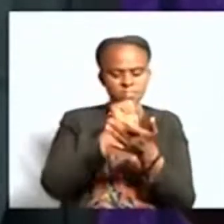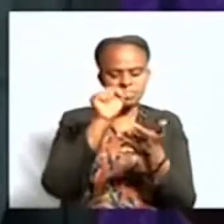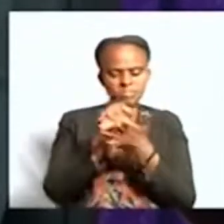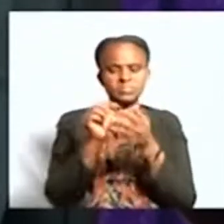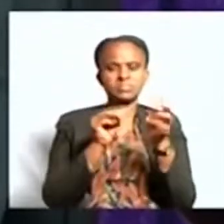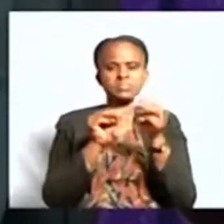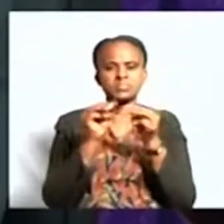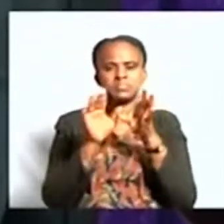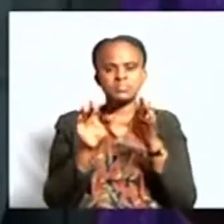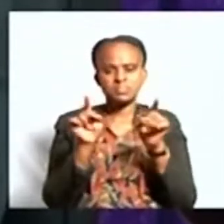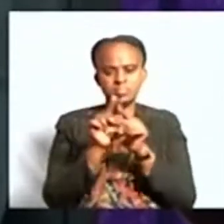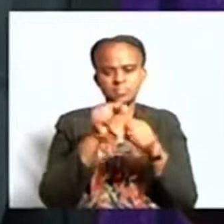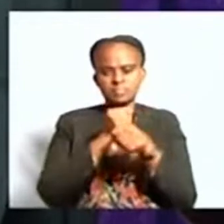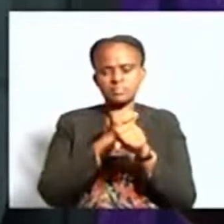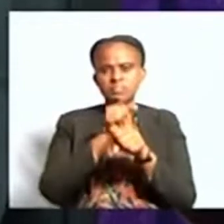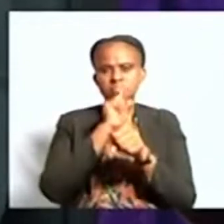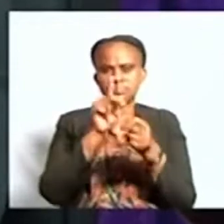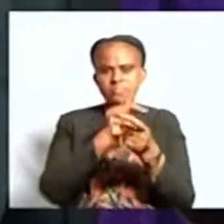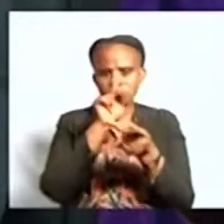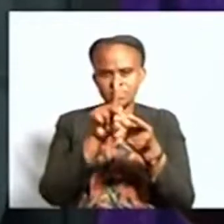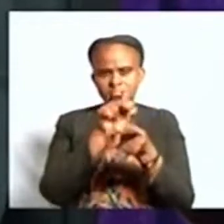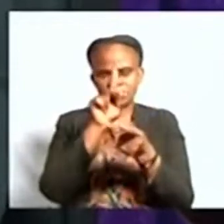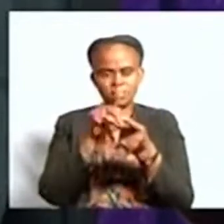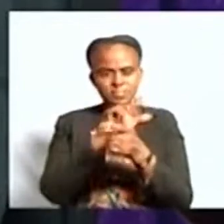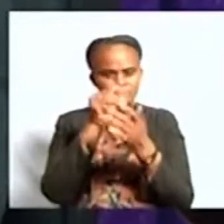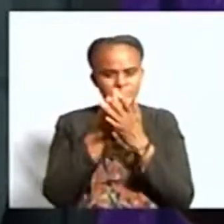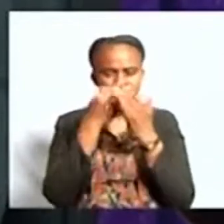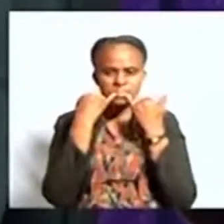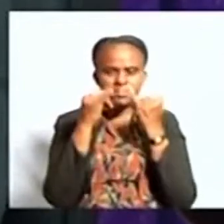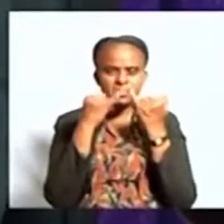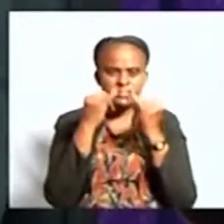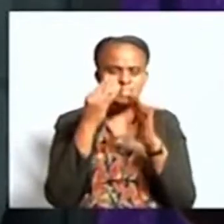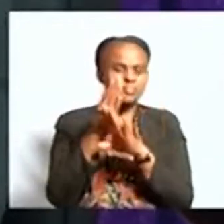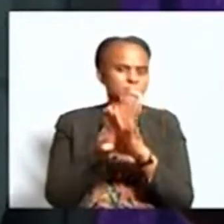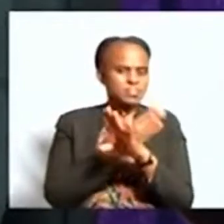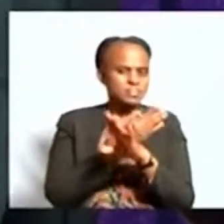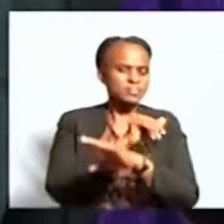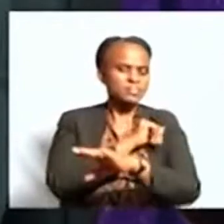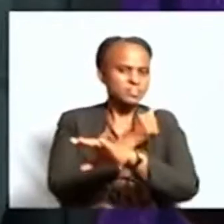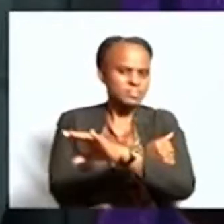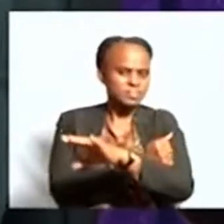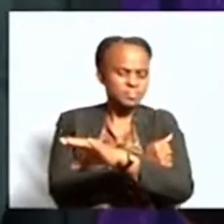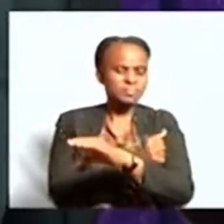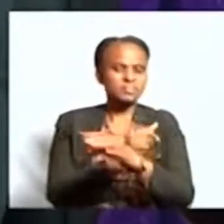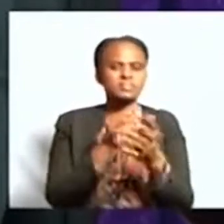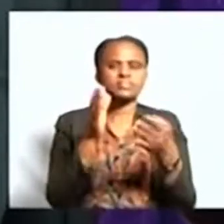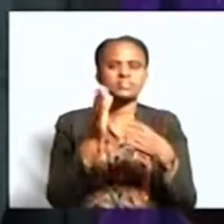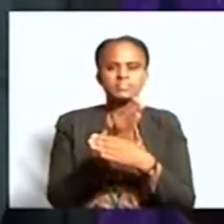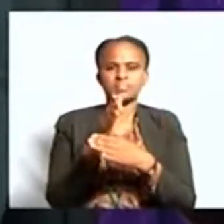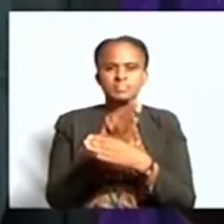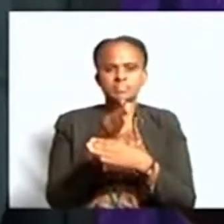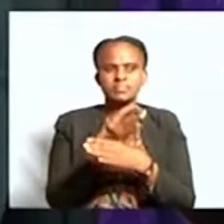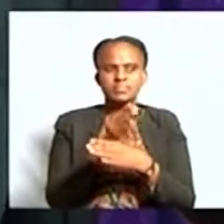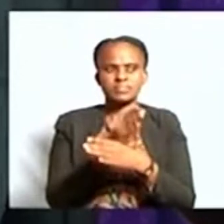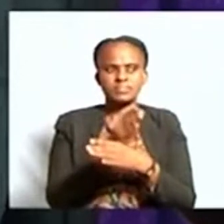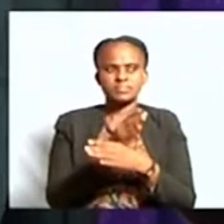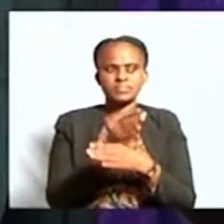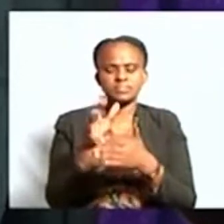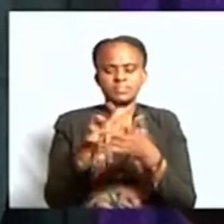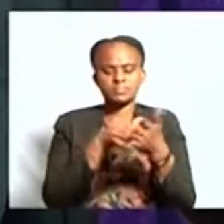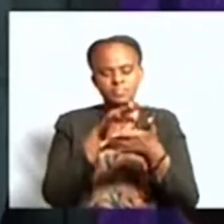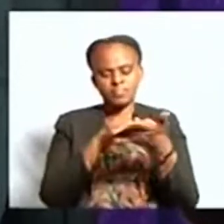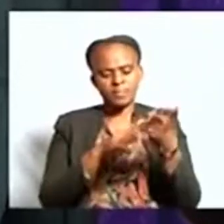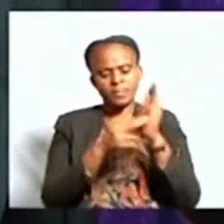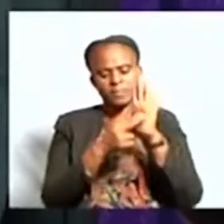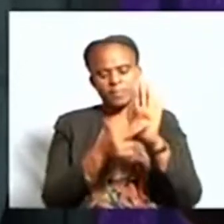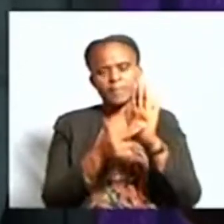managers to ensure accurate capturing of data before authorization of transactions. The table below